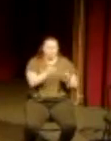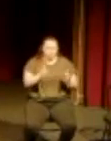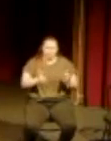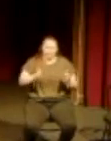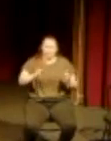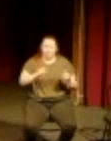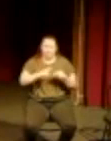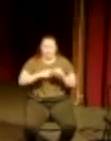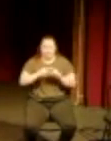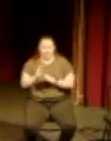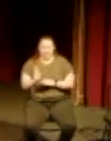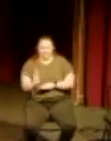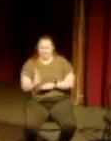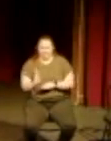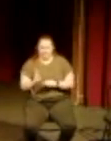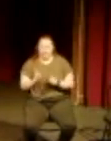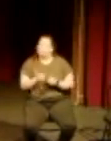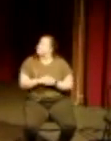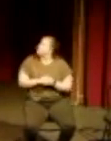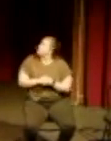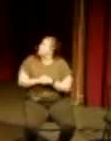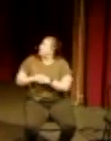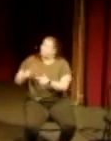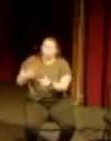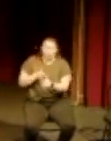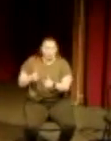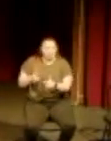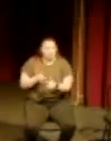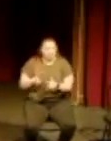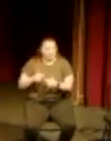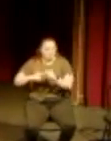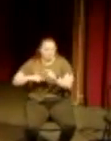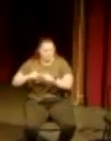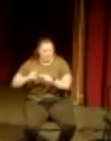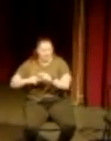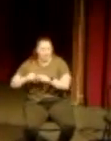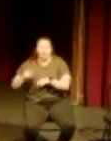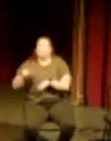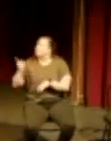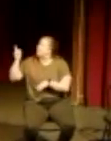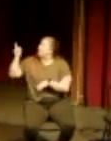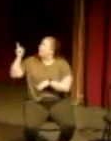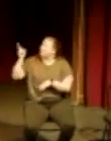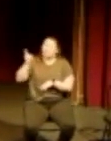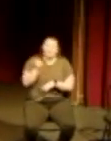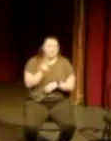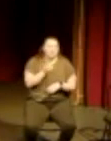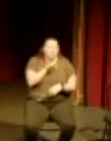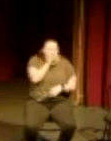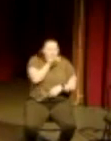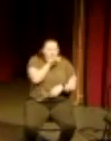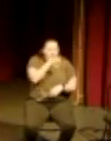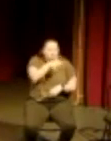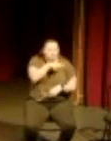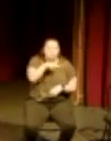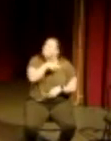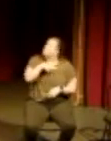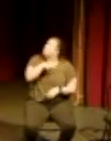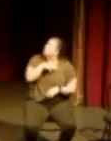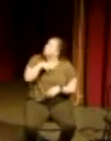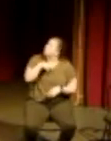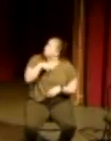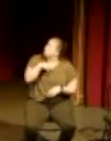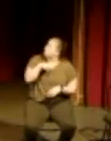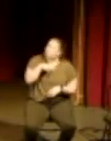that physical plant, the welding shop, and then that dirt area. That's the closest I could find to a picture of our dirt area. That is where